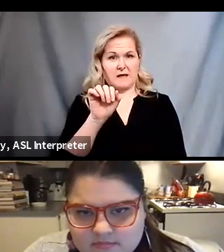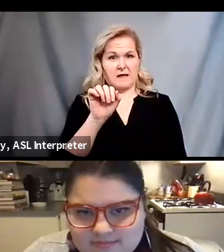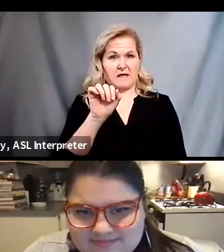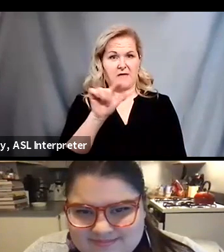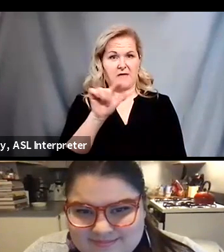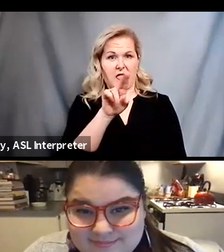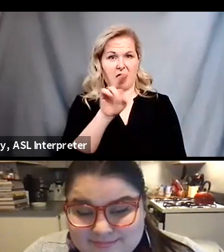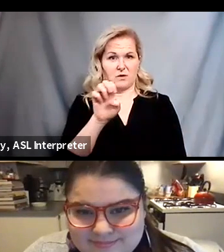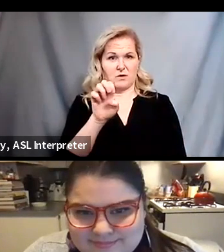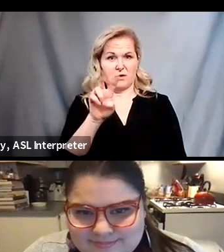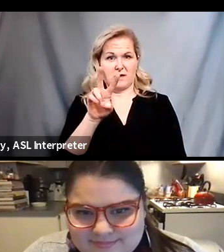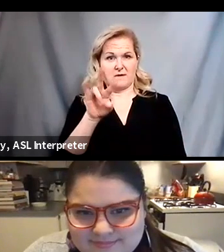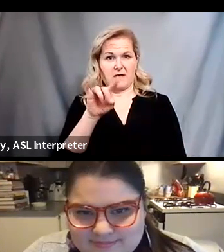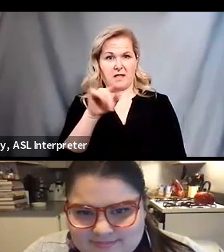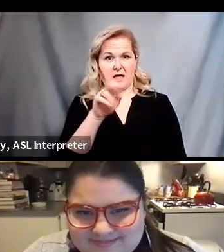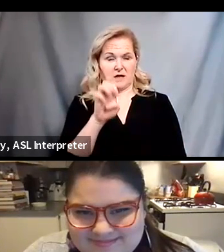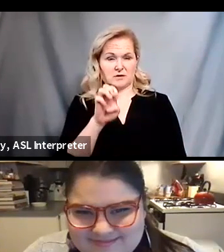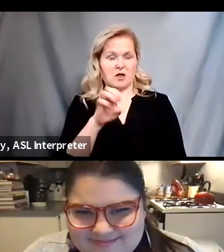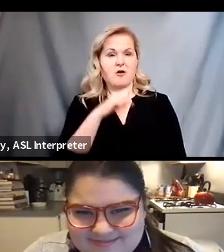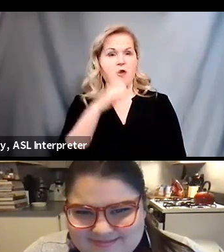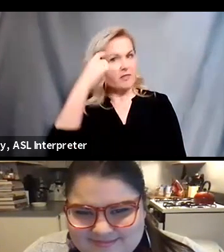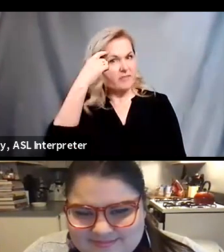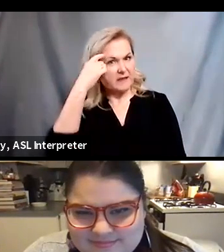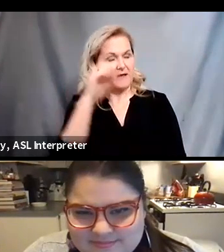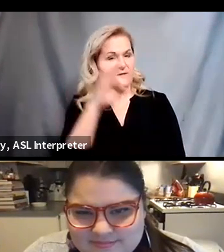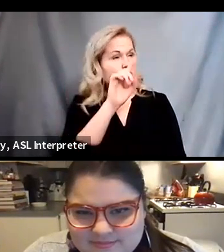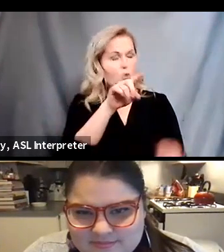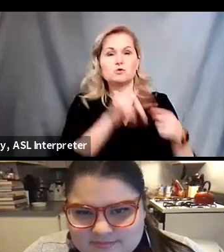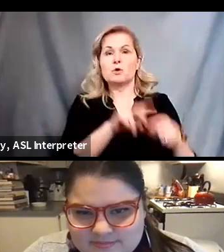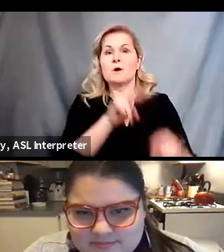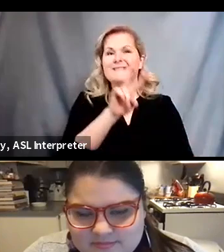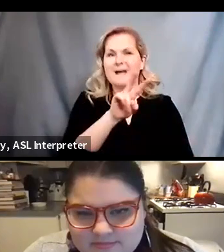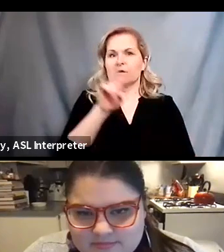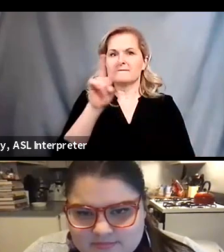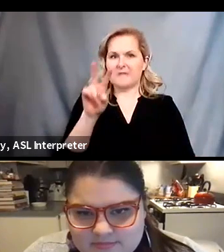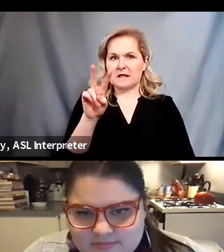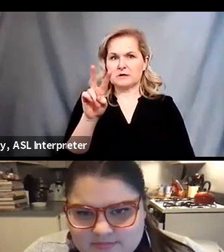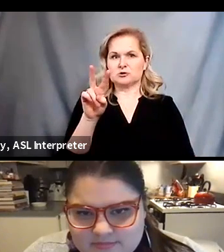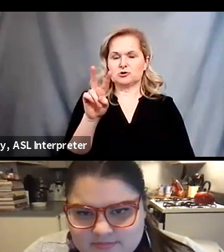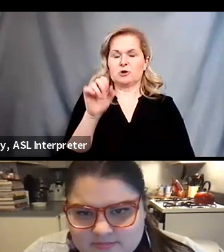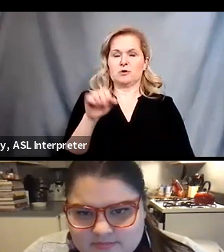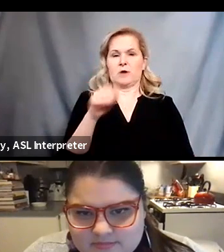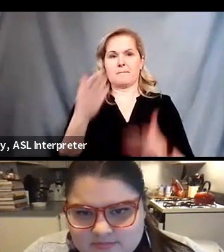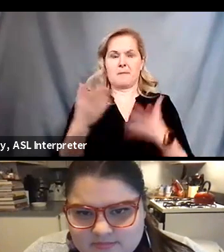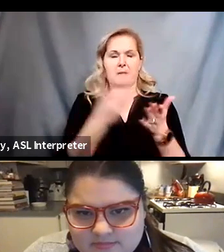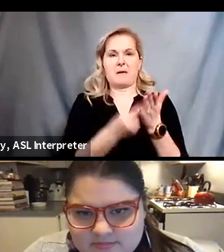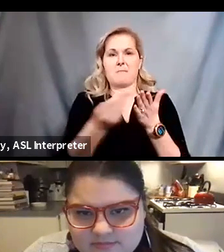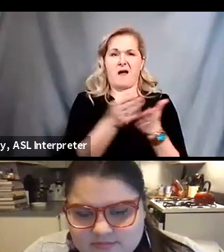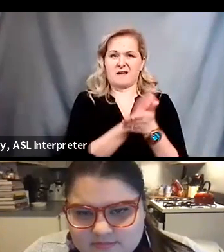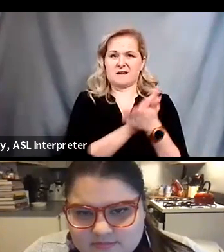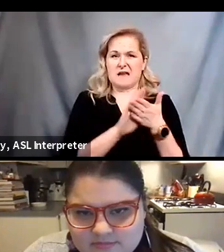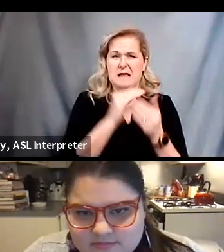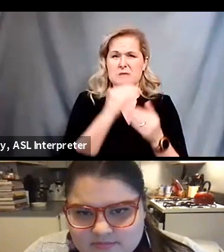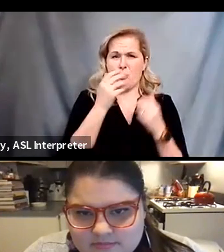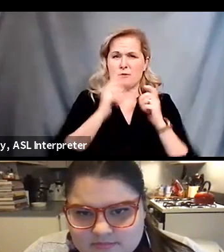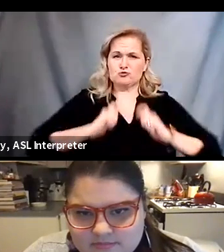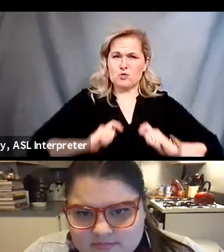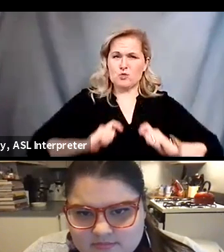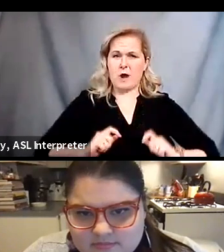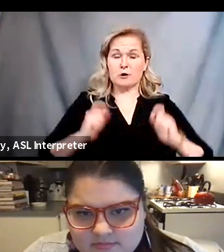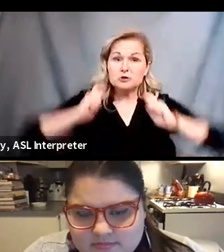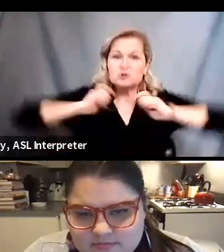thinking, duh, Jill, if you go to Value Village, you could maybe buy a nice warm sweater or maybe even a